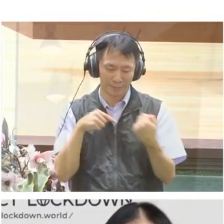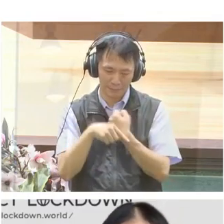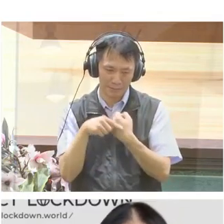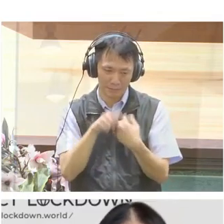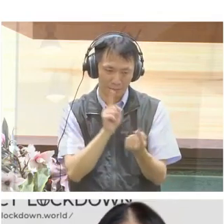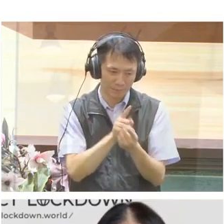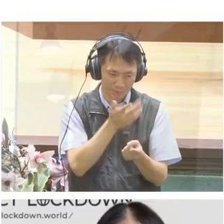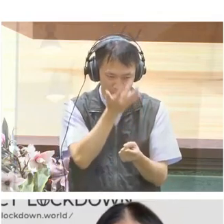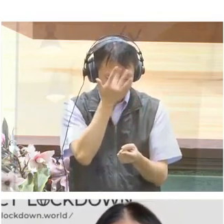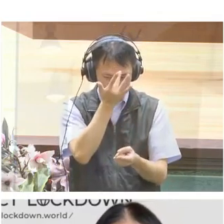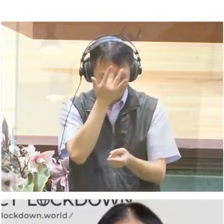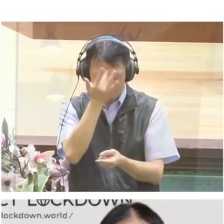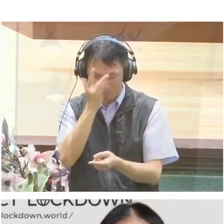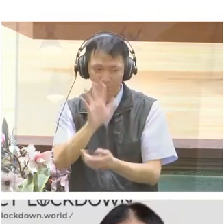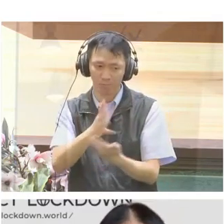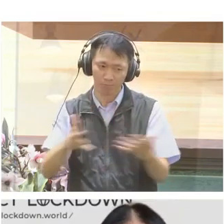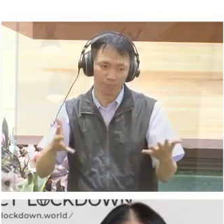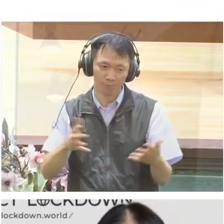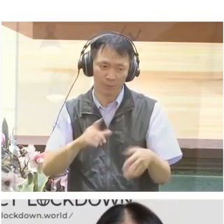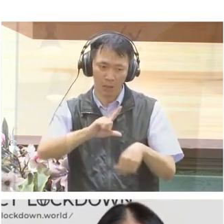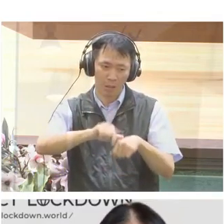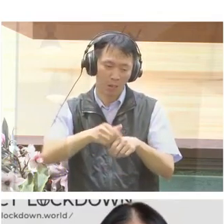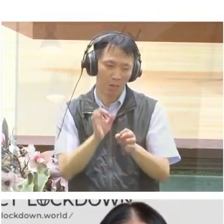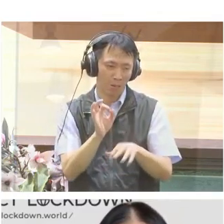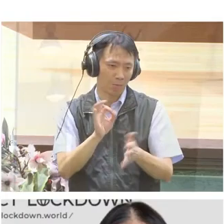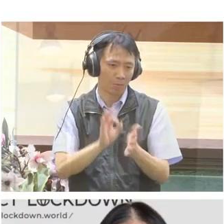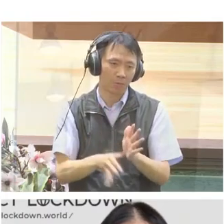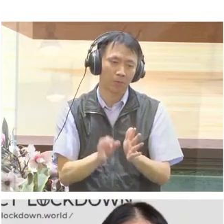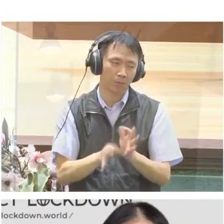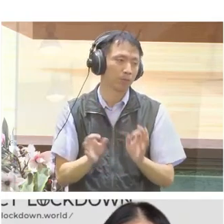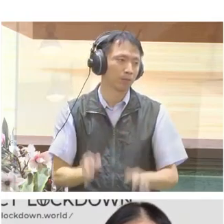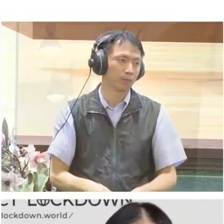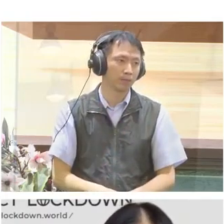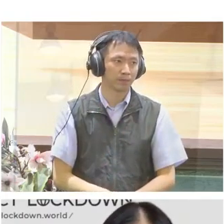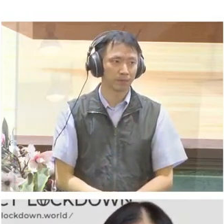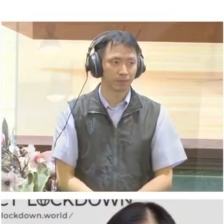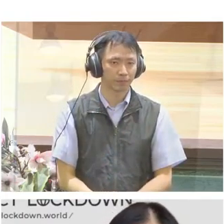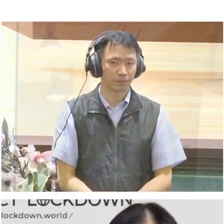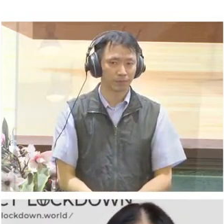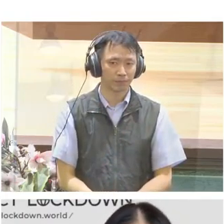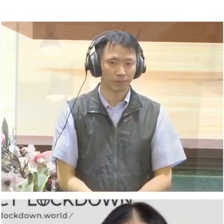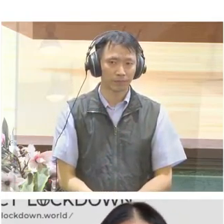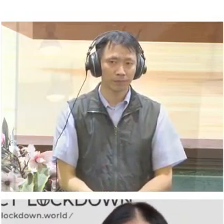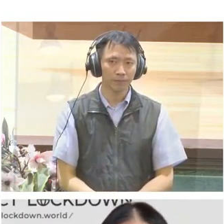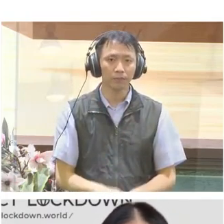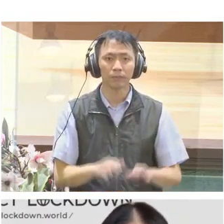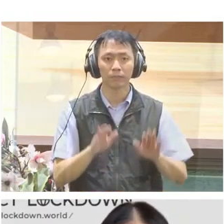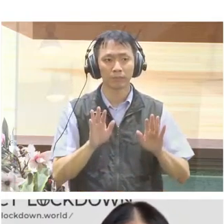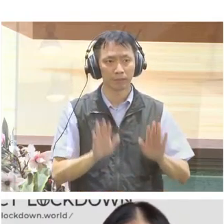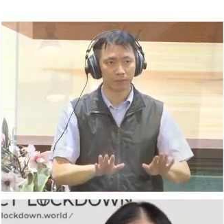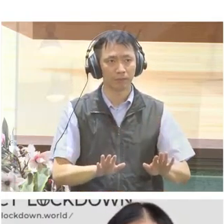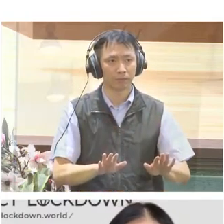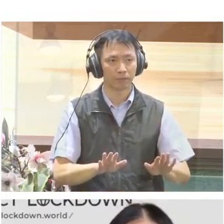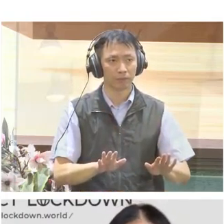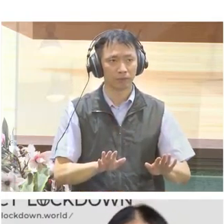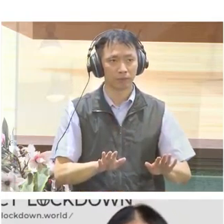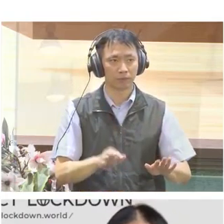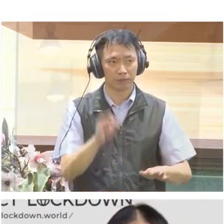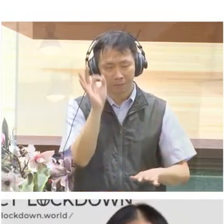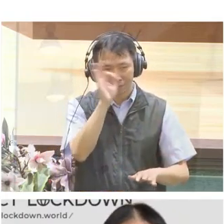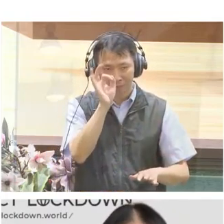city level government. And there are also occasion where we cannot find the same information online, meaning that the